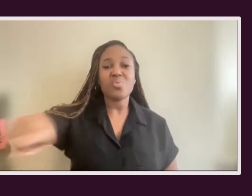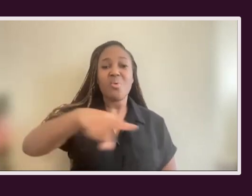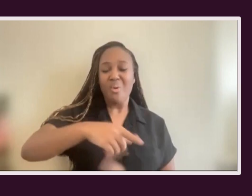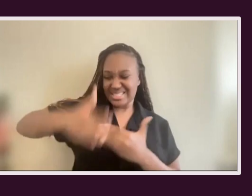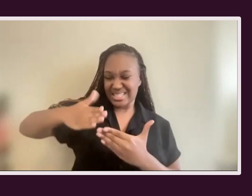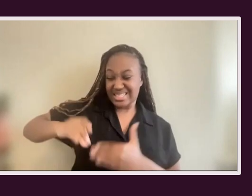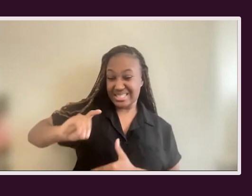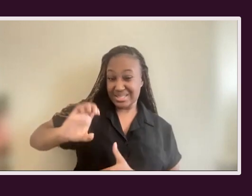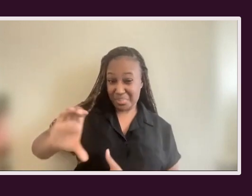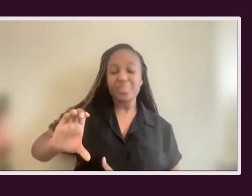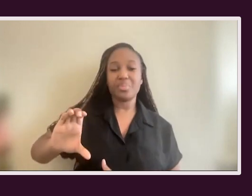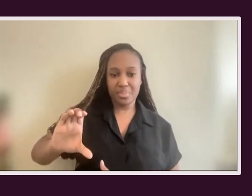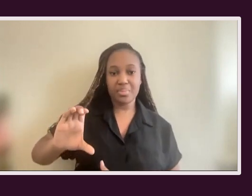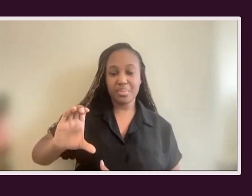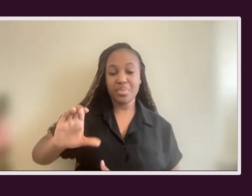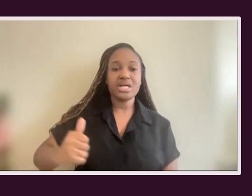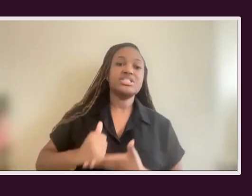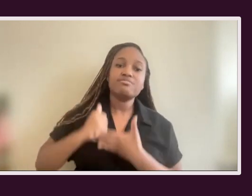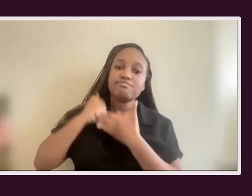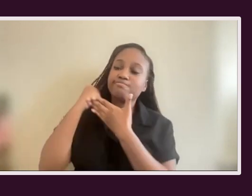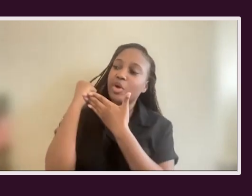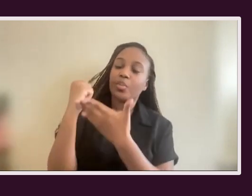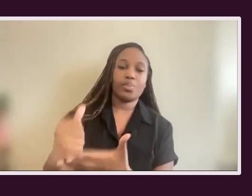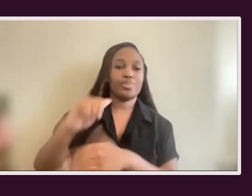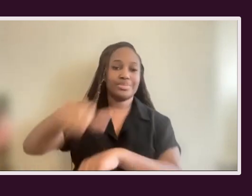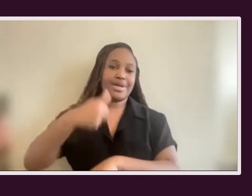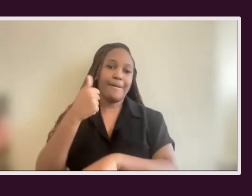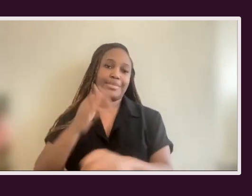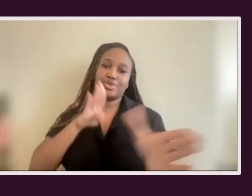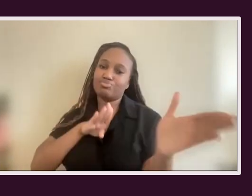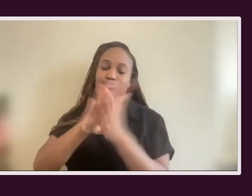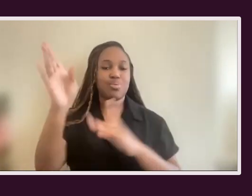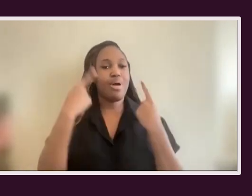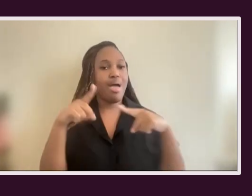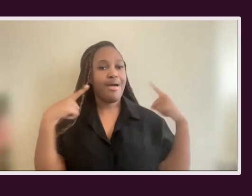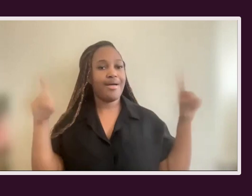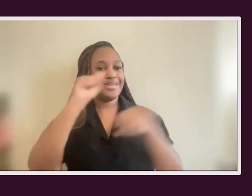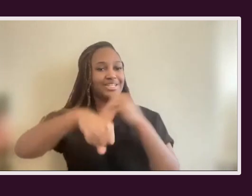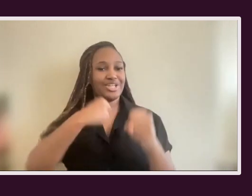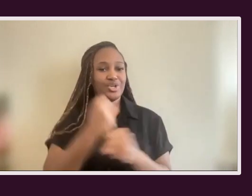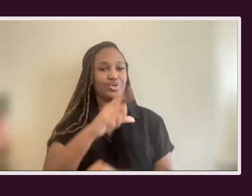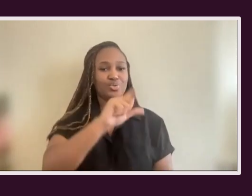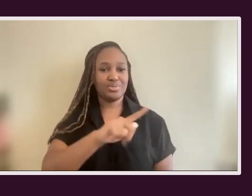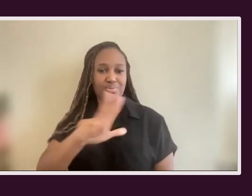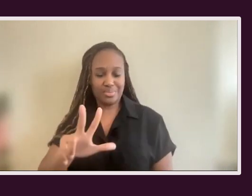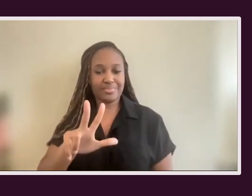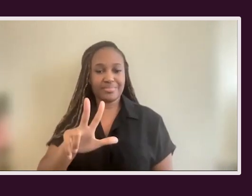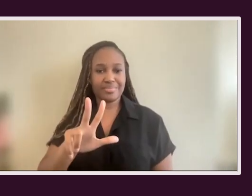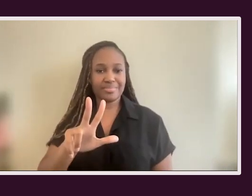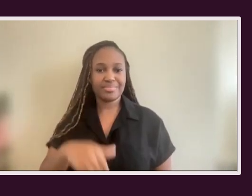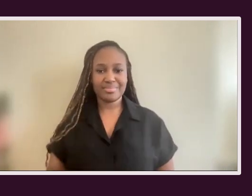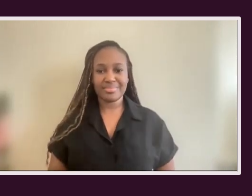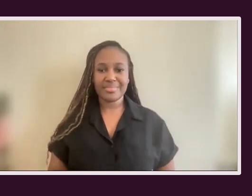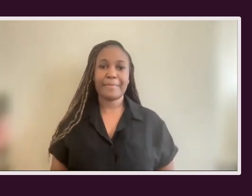comes in order to help you get set up for success in 2023. So I think, is that my calendar link there? That feels very